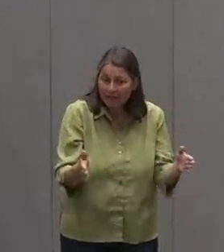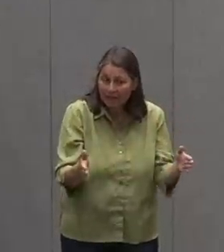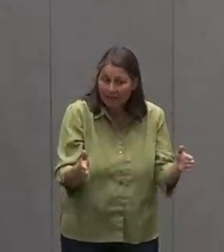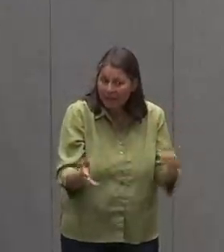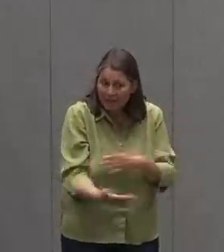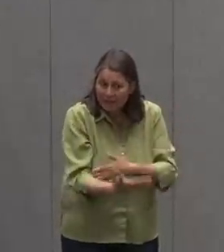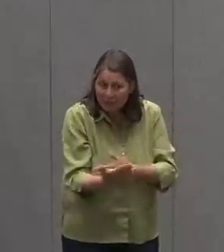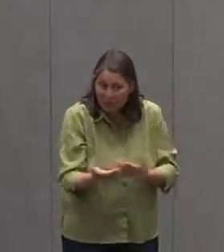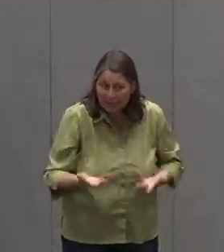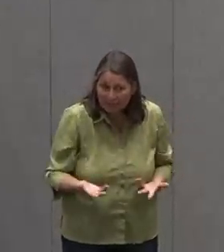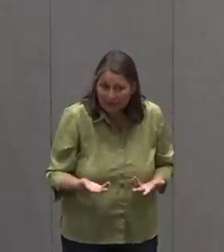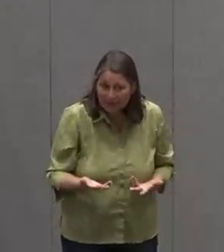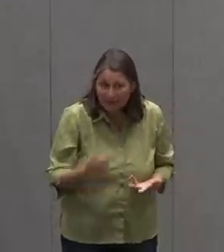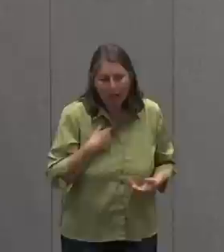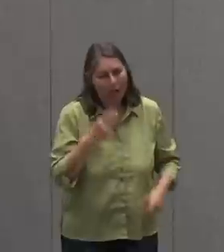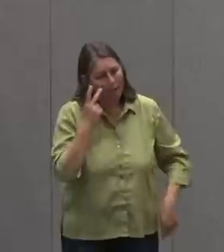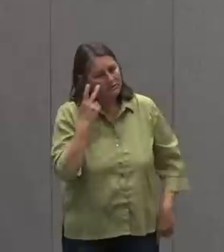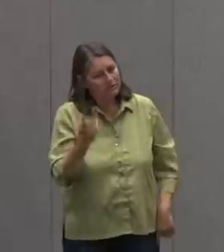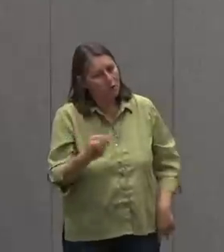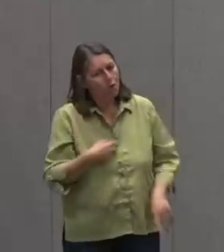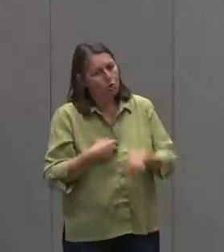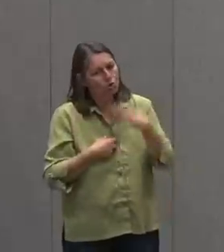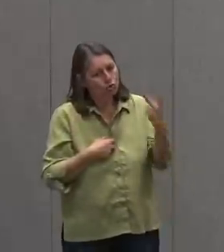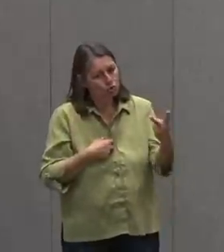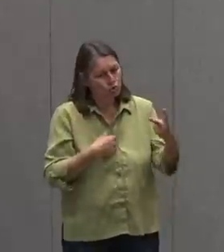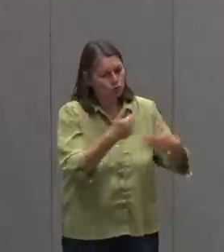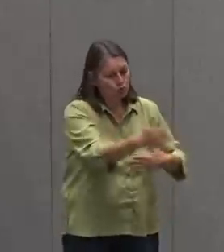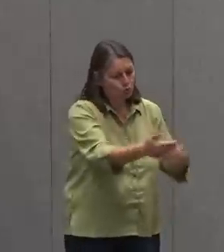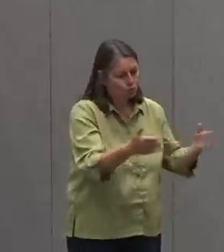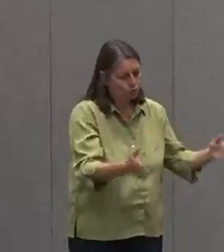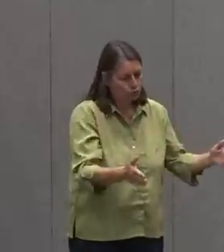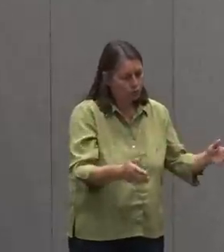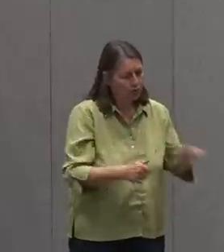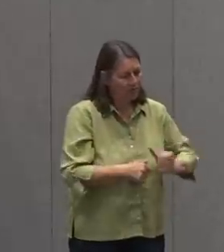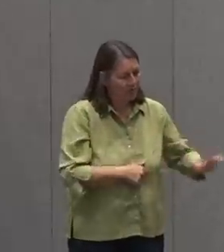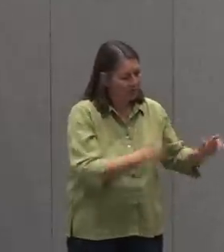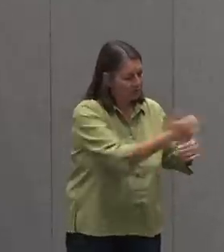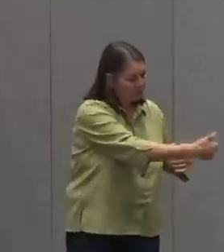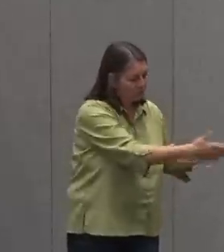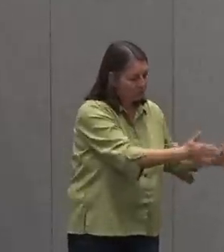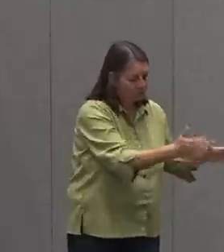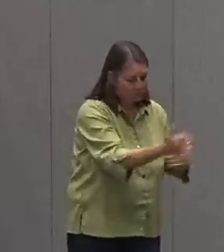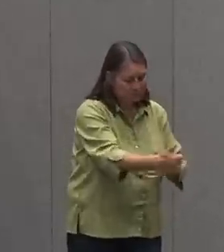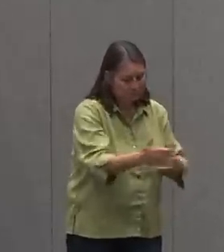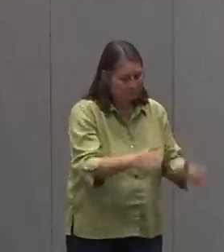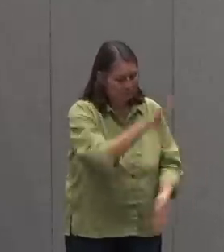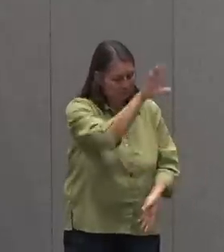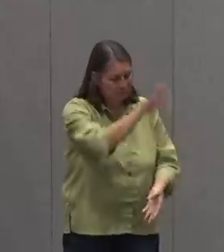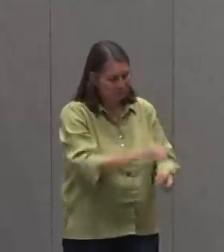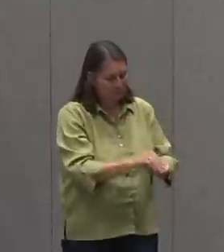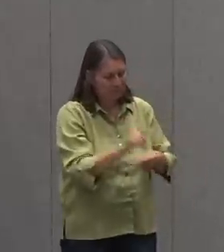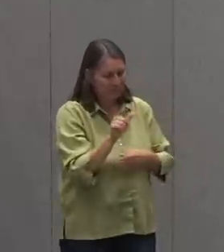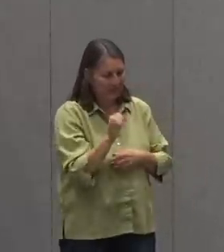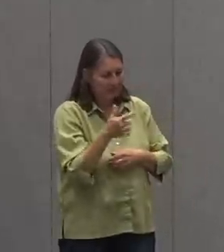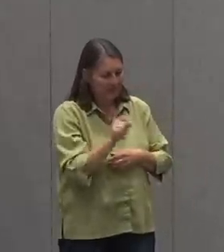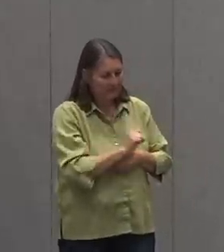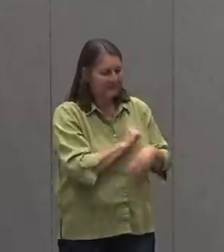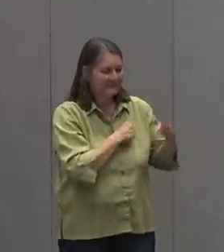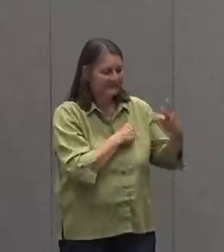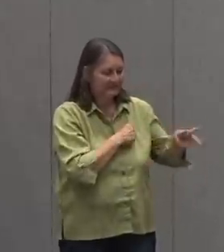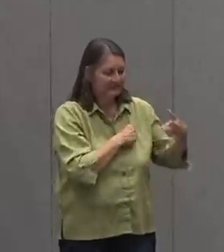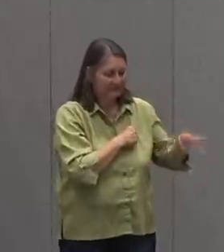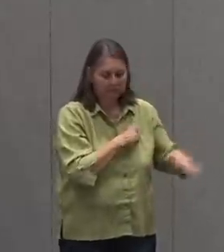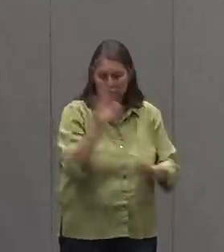morning? I saw two terrariums on the left, had 16 legs, and